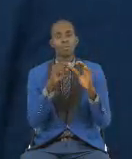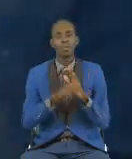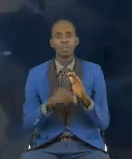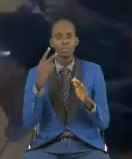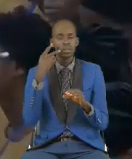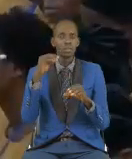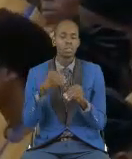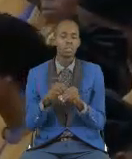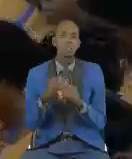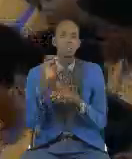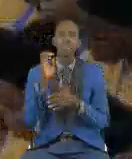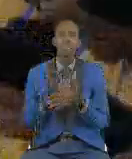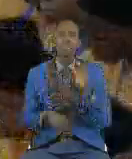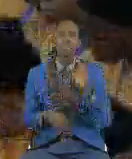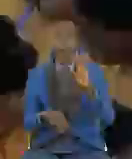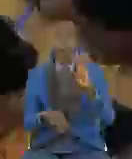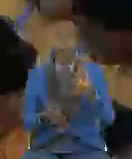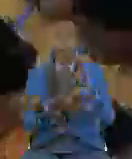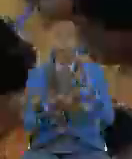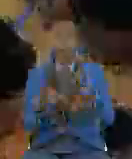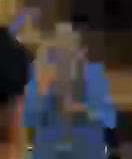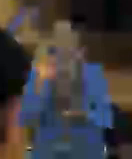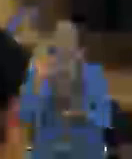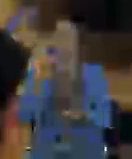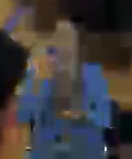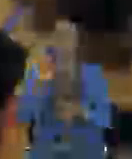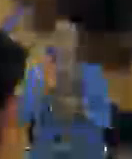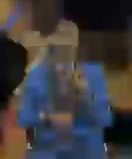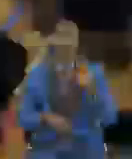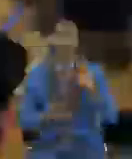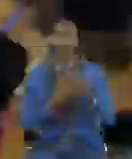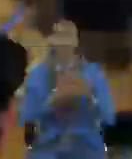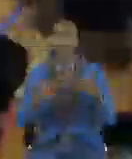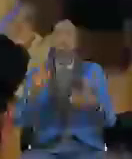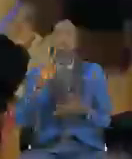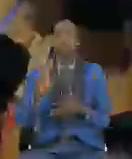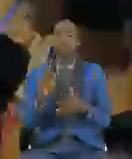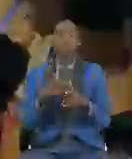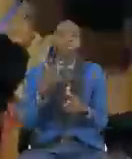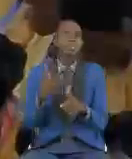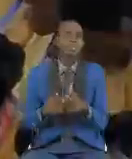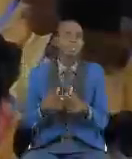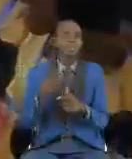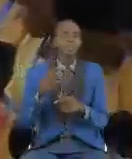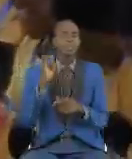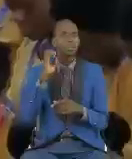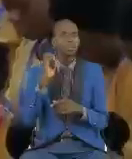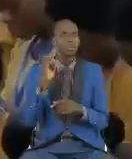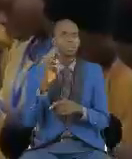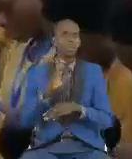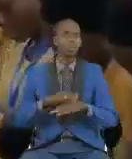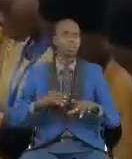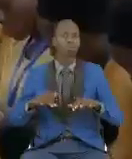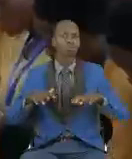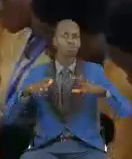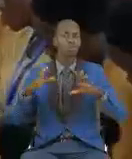reading from verse 2 there. Acts chapter 6, verse 2. Then the 12 called the multitude of the disciples